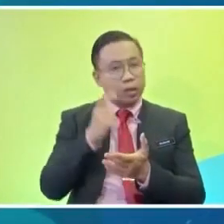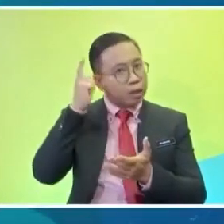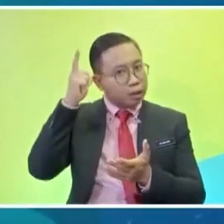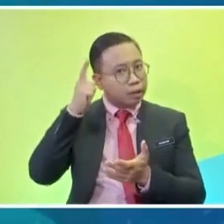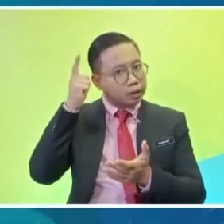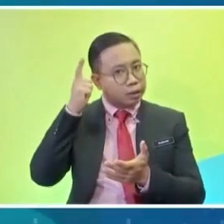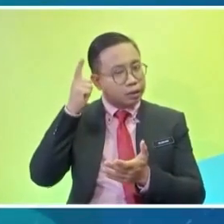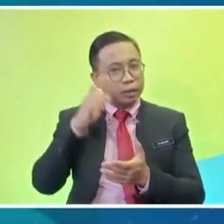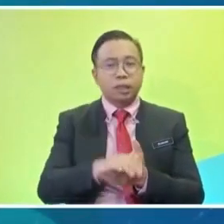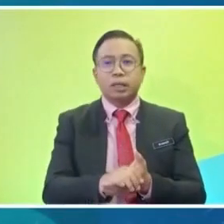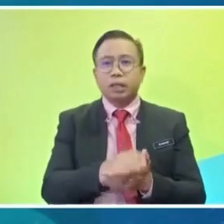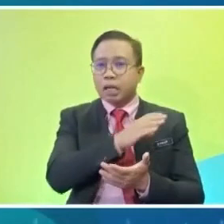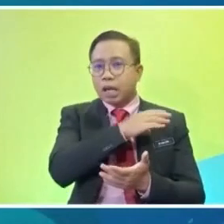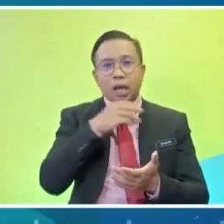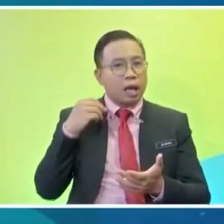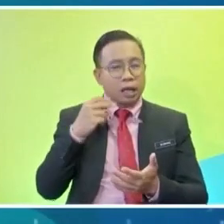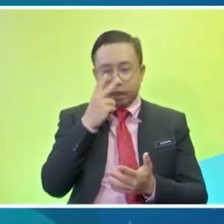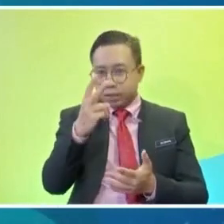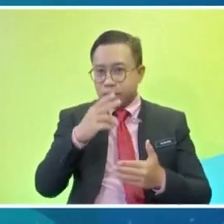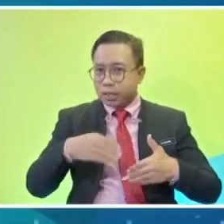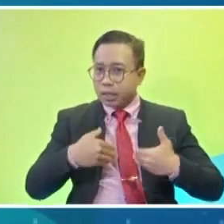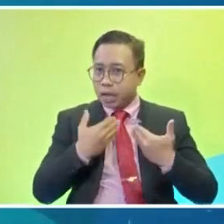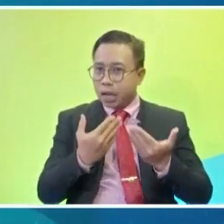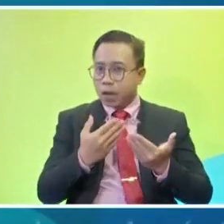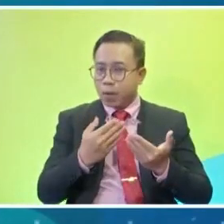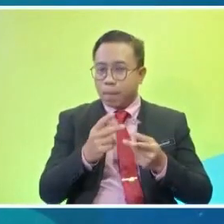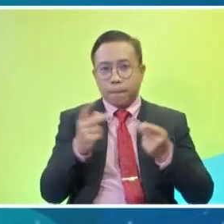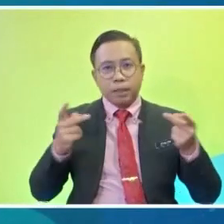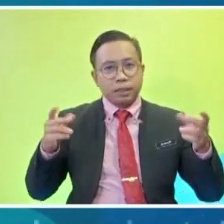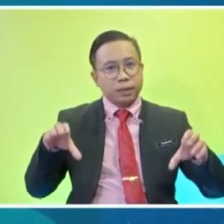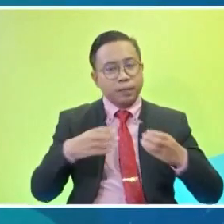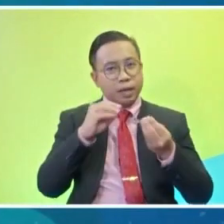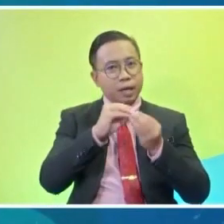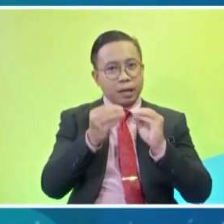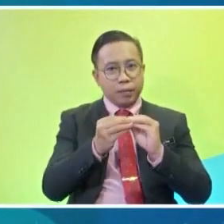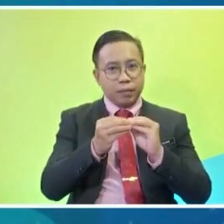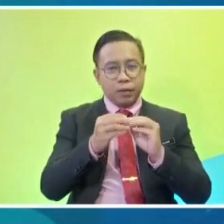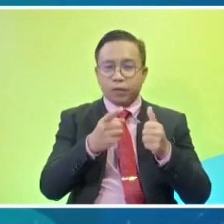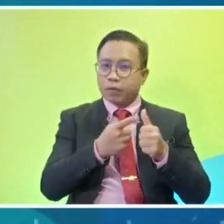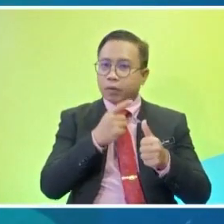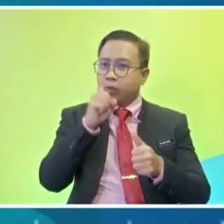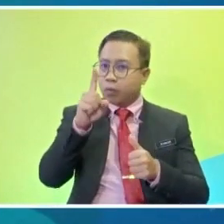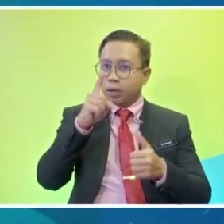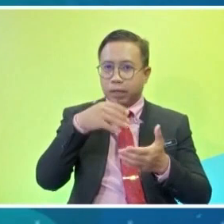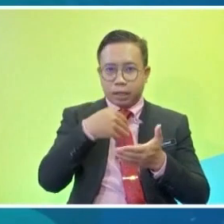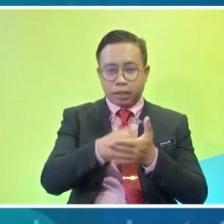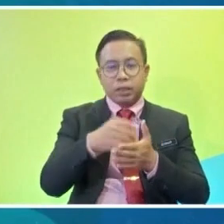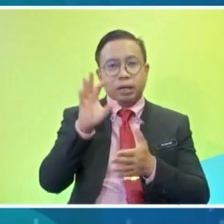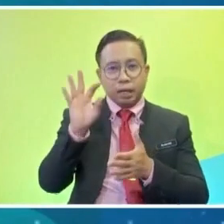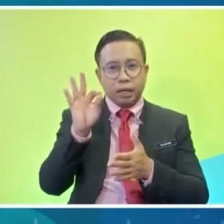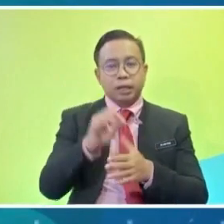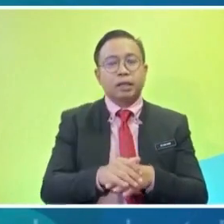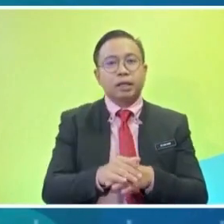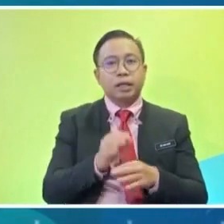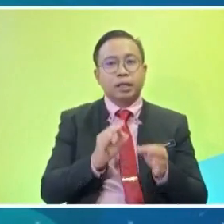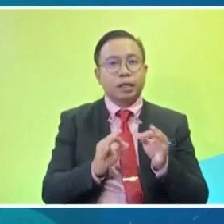listen carefully and see how is pasta made, and you just have to number the steps from 1 to 9. Okay, so pupils, if you